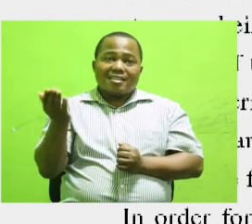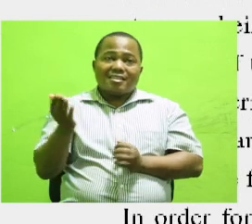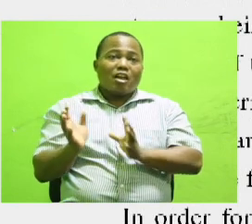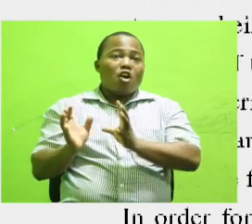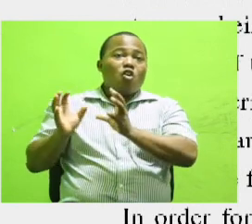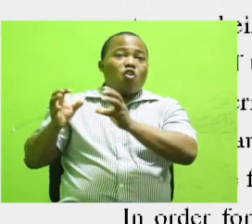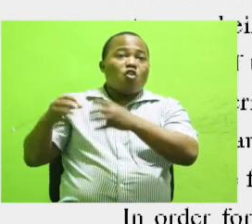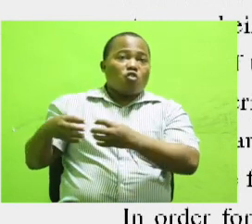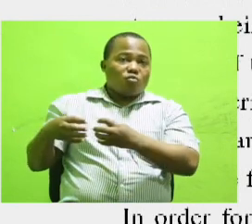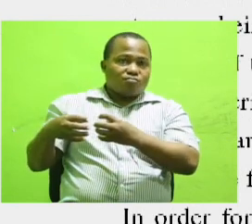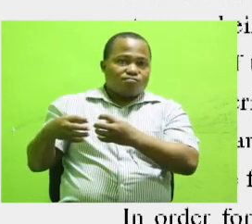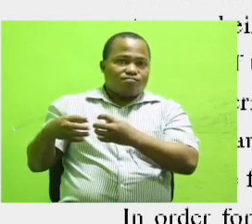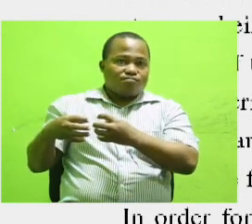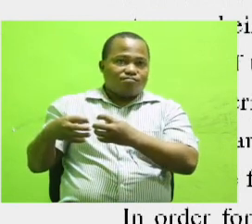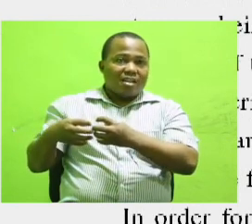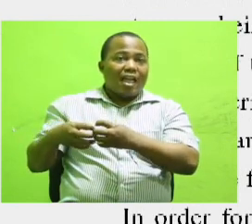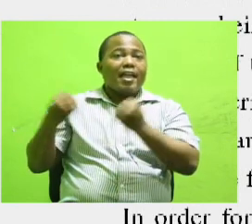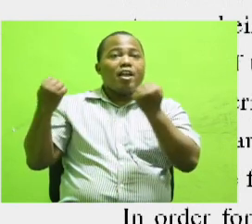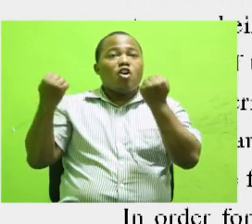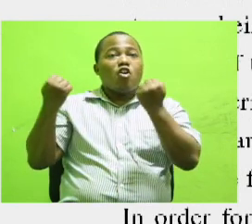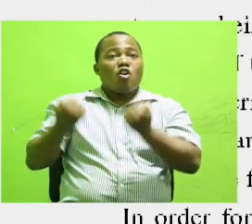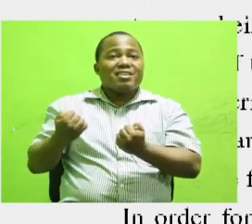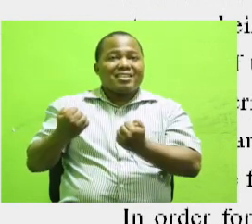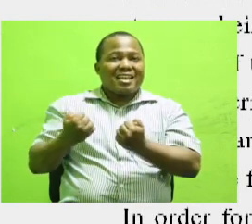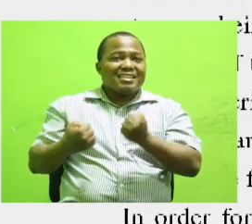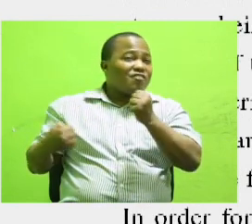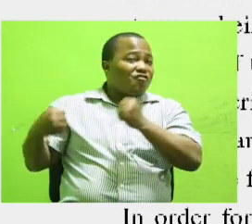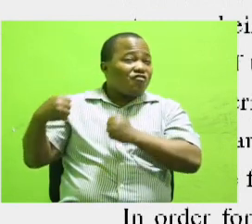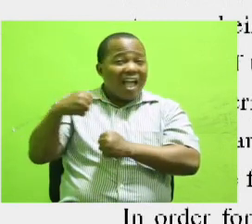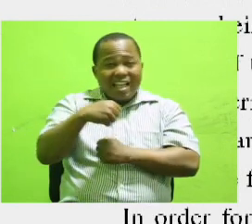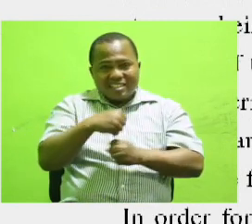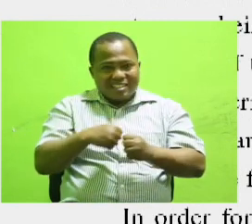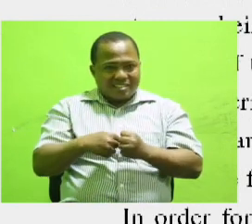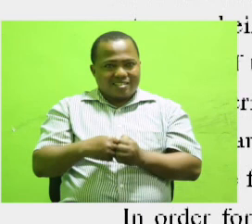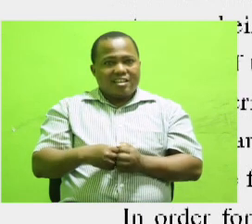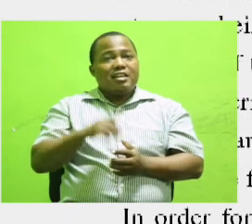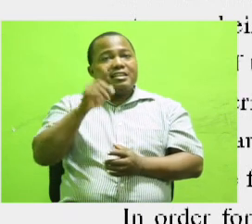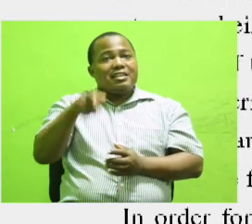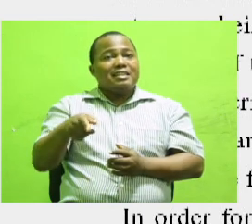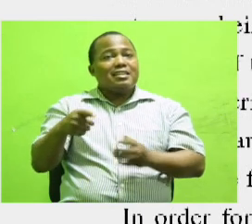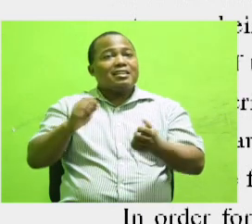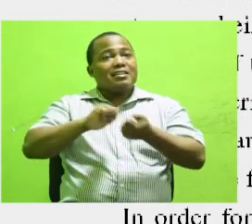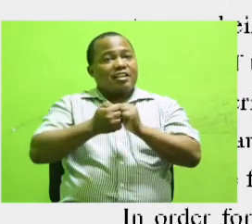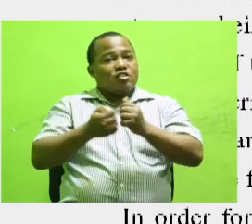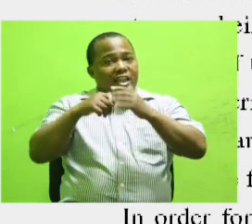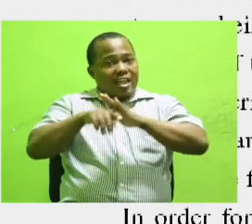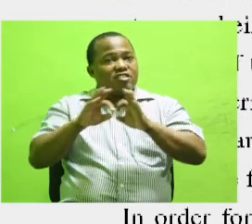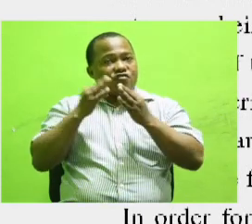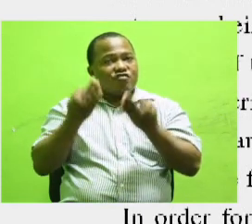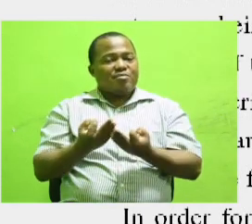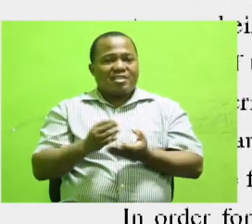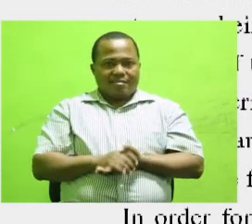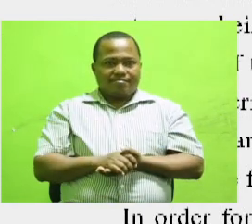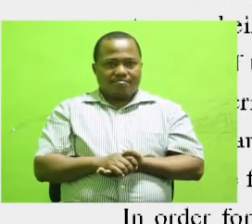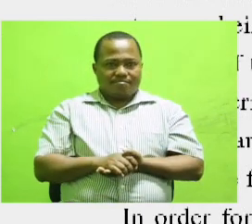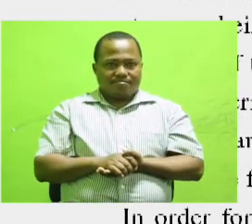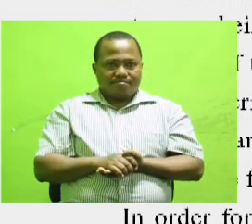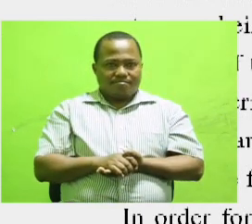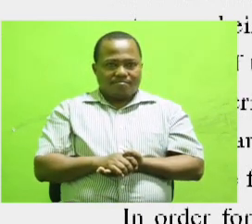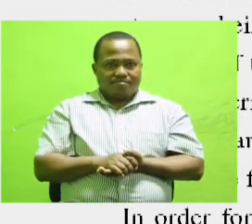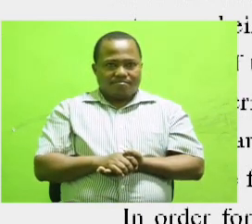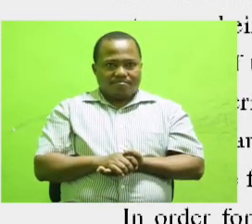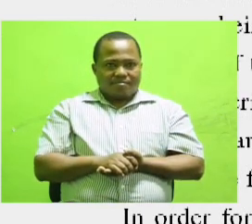groups are in constant fighting, it brings to the collapse of the family. So in the eyes of the